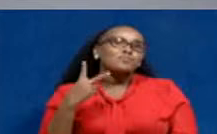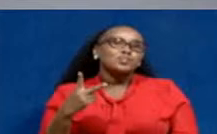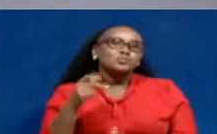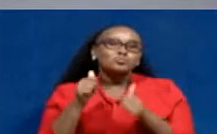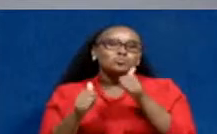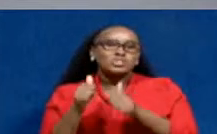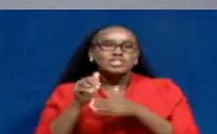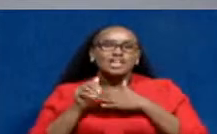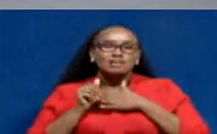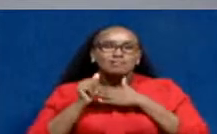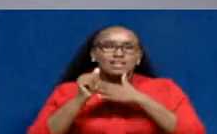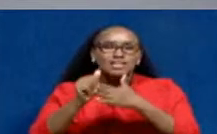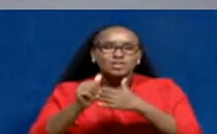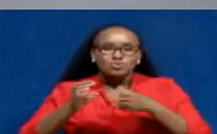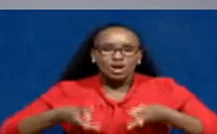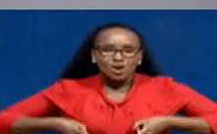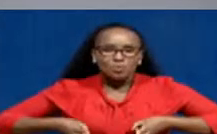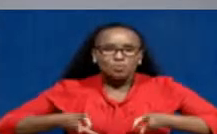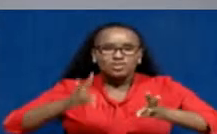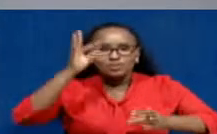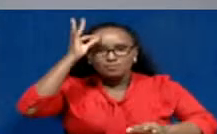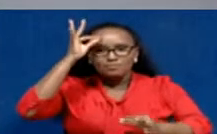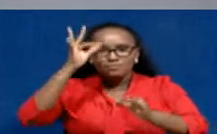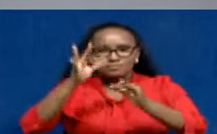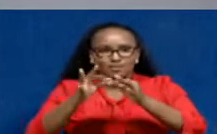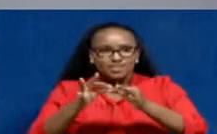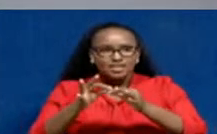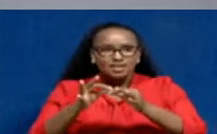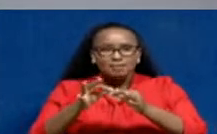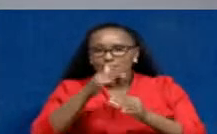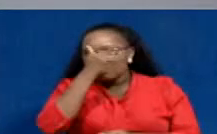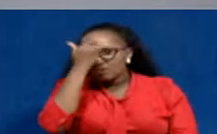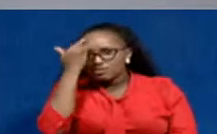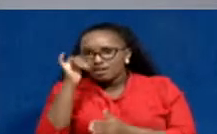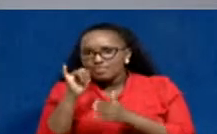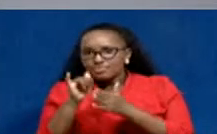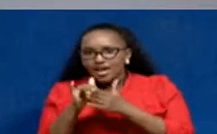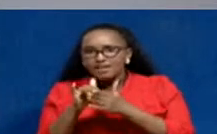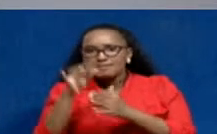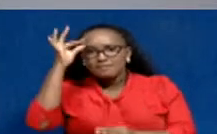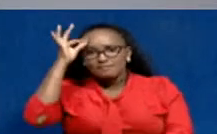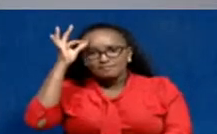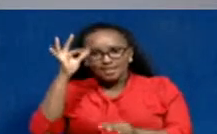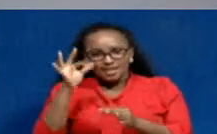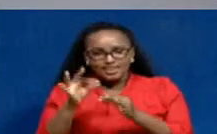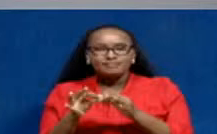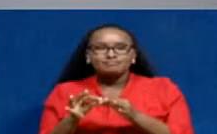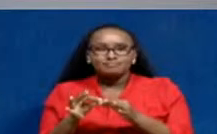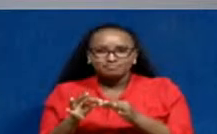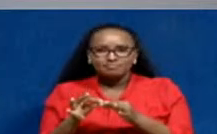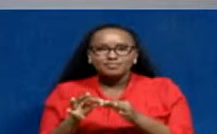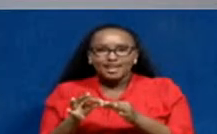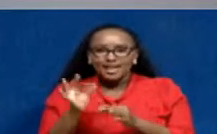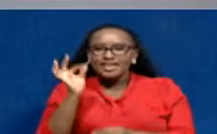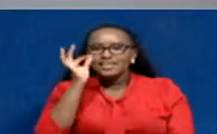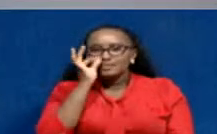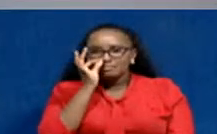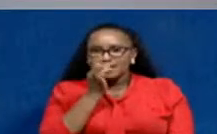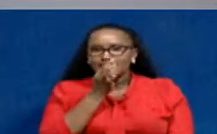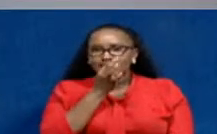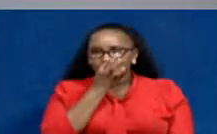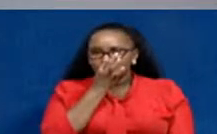him to the path of faith. And because of this walk of faith, the Honorable Mwai